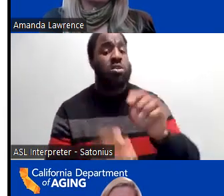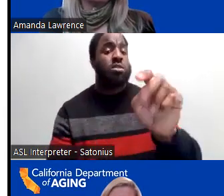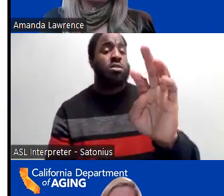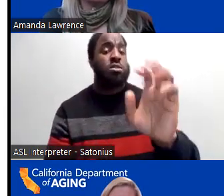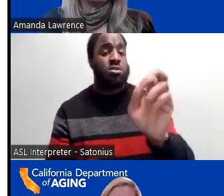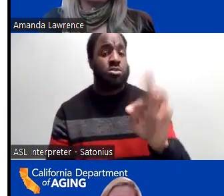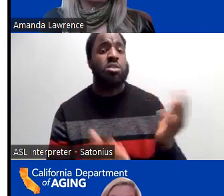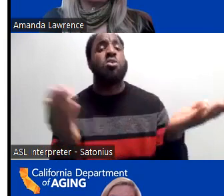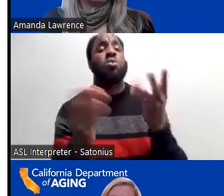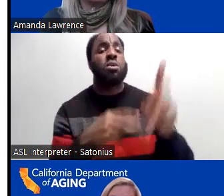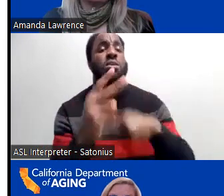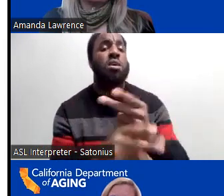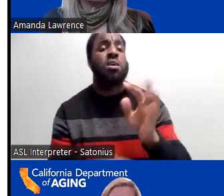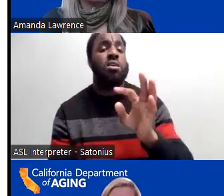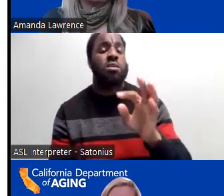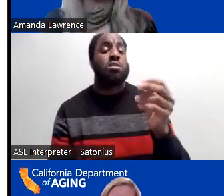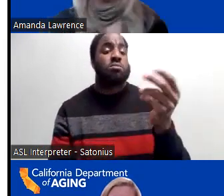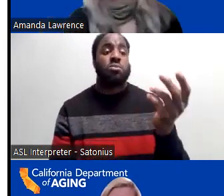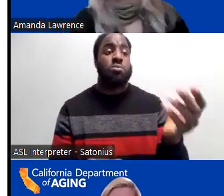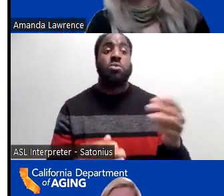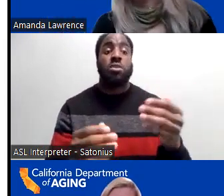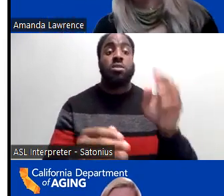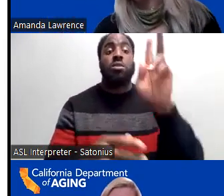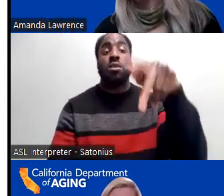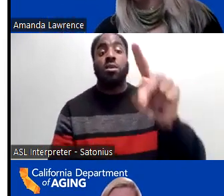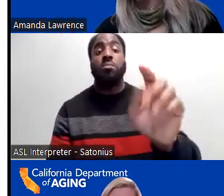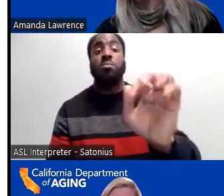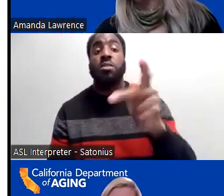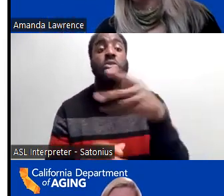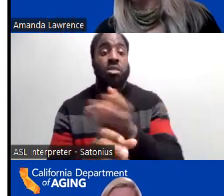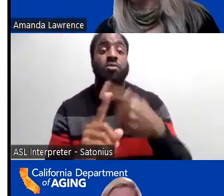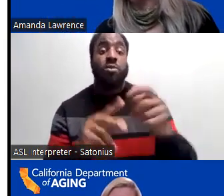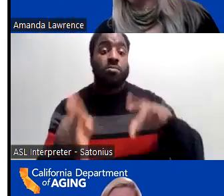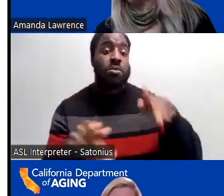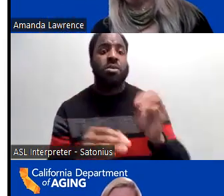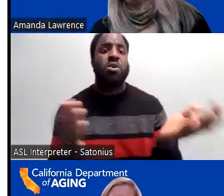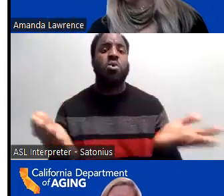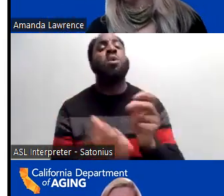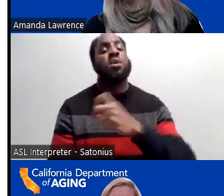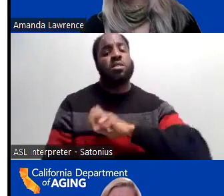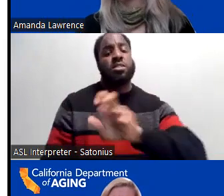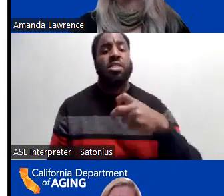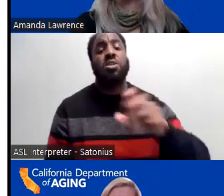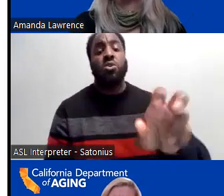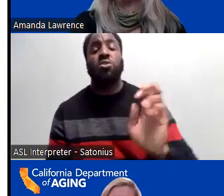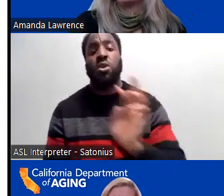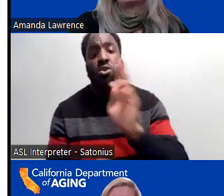what kind of uptake you're getting with people, and what kind of stakeholders are utilizing the